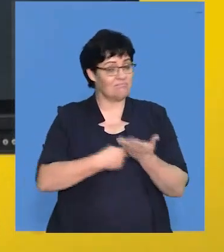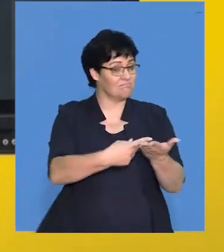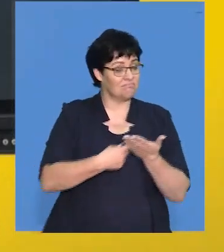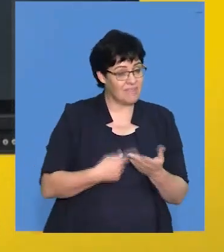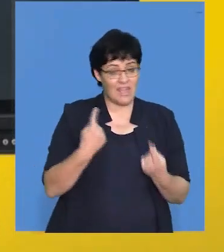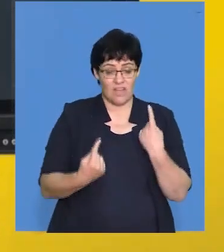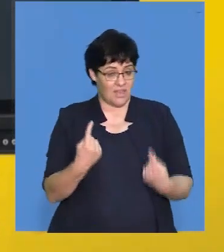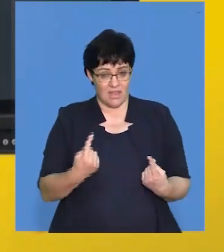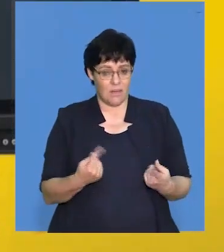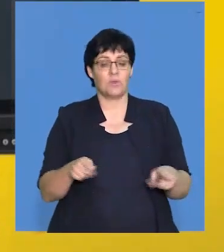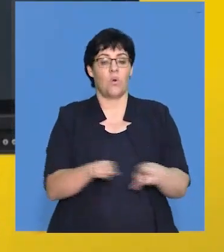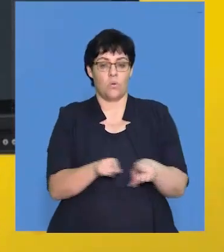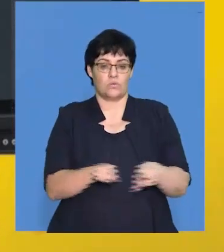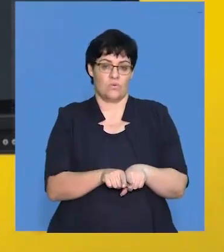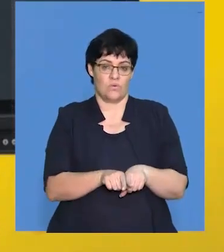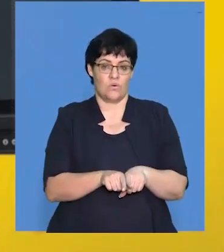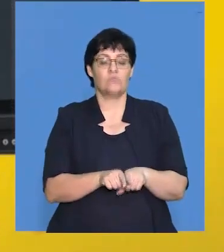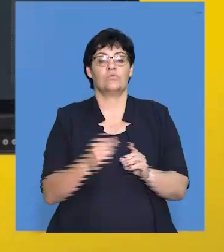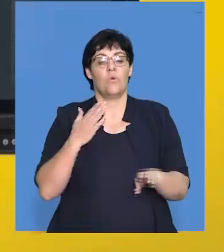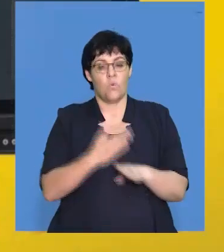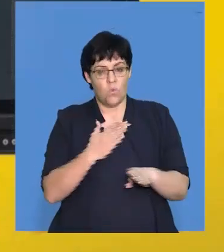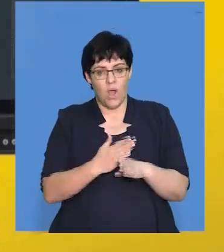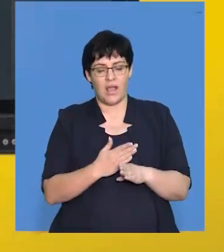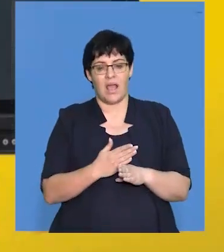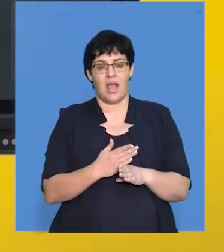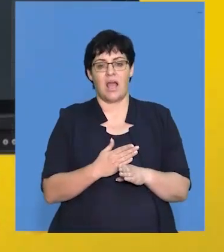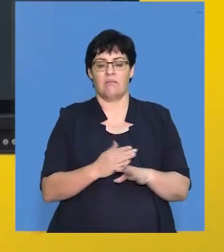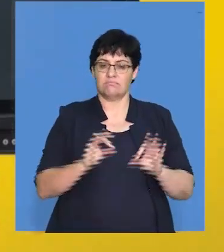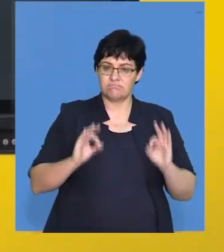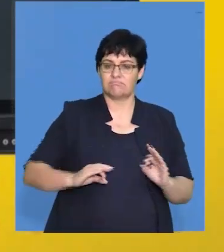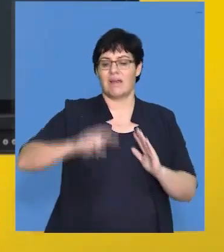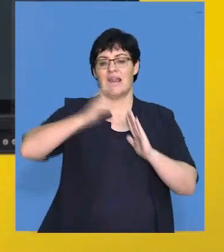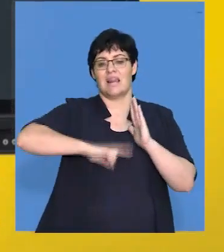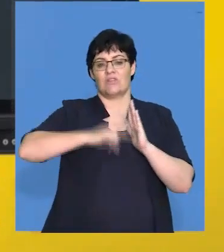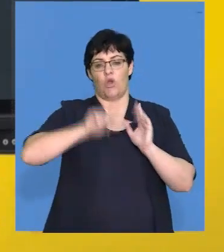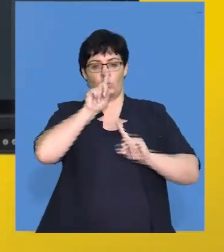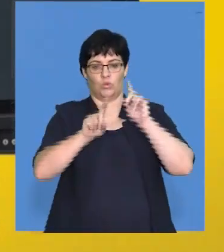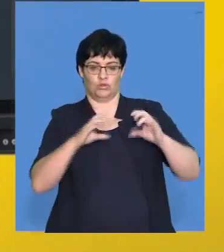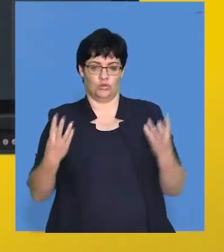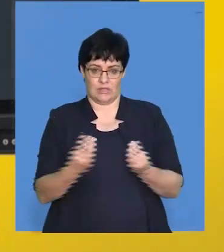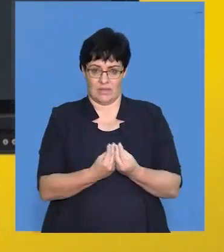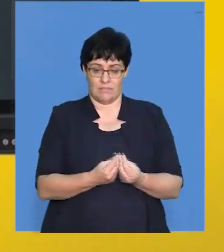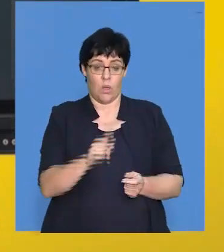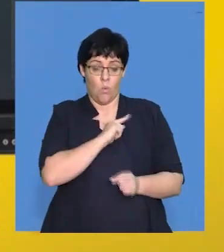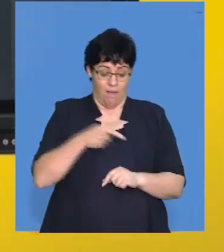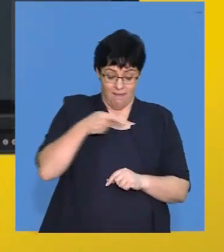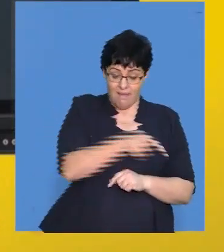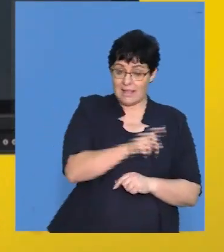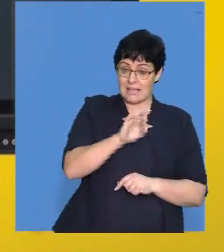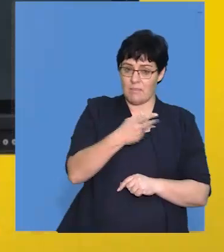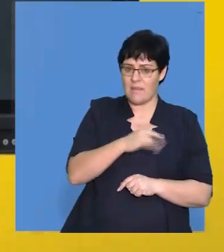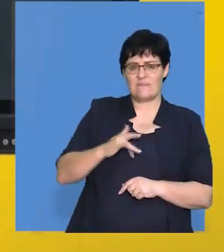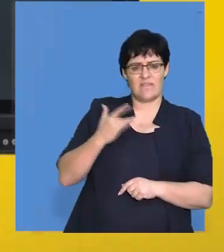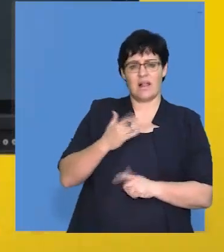against one another, but he's brought them to work in a literary quiz together. So because Tammy feels